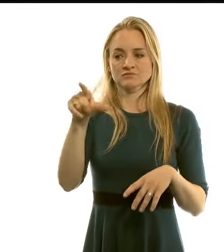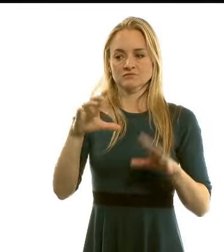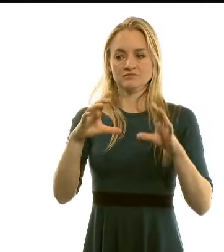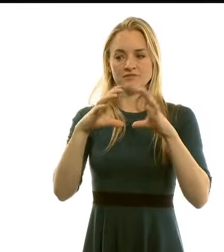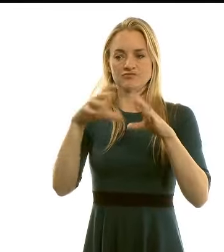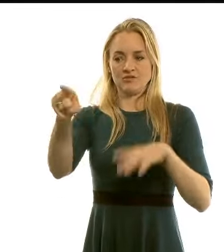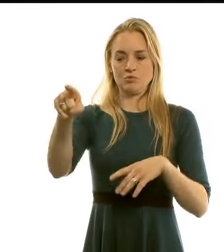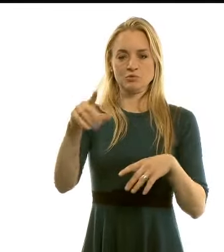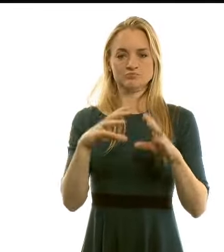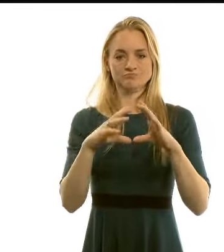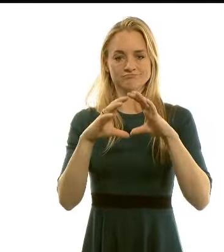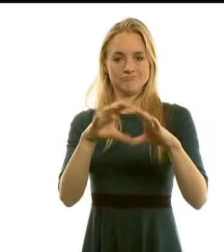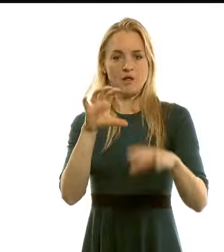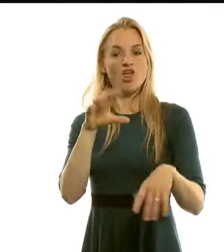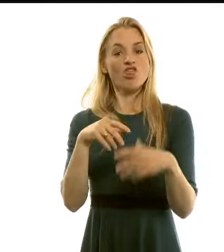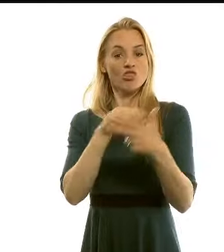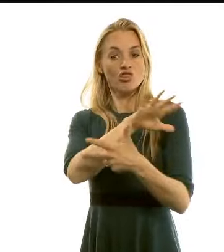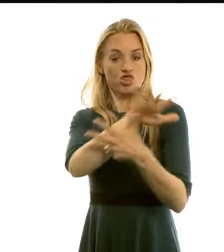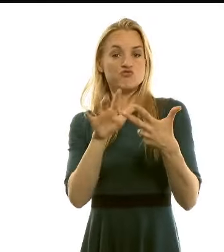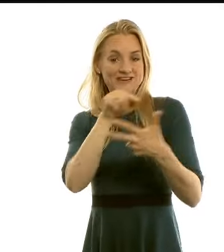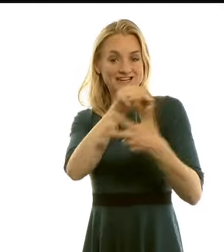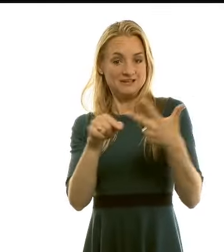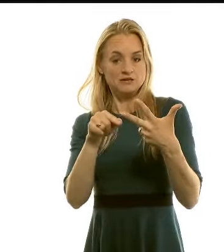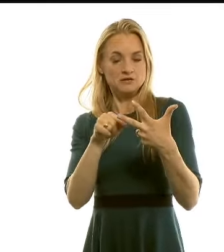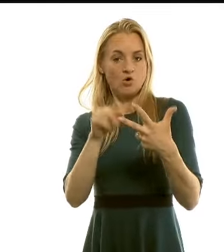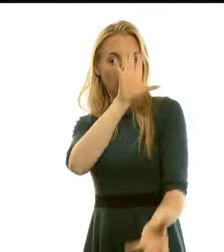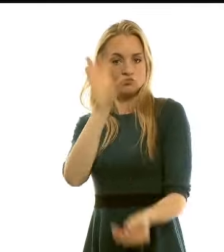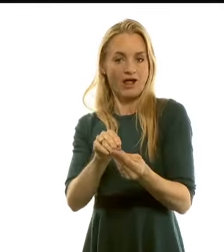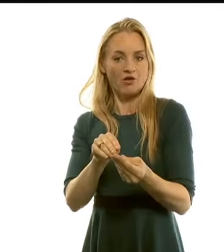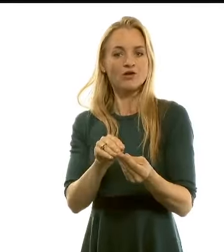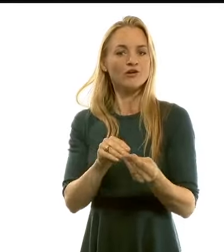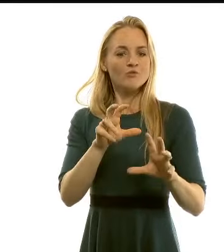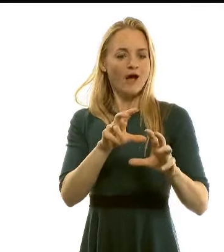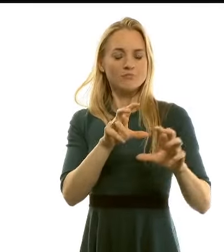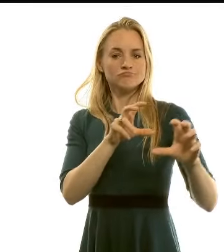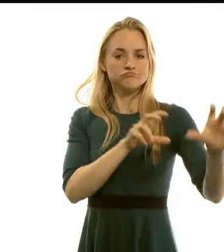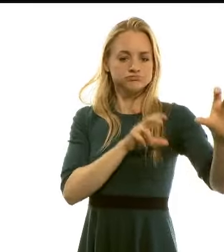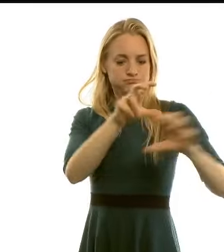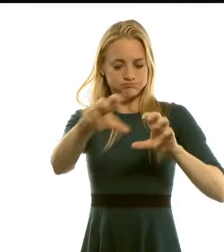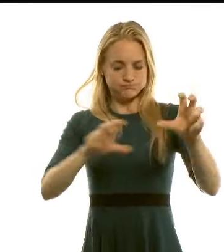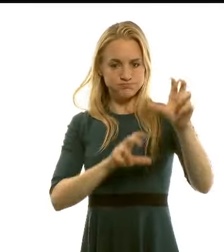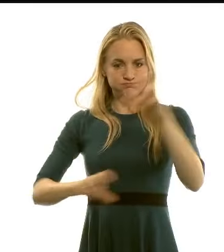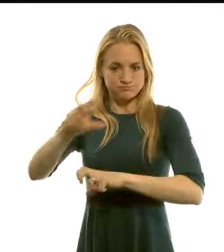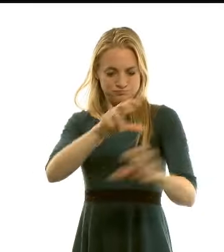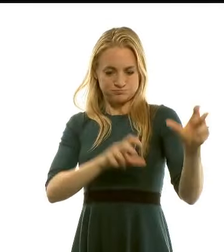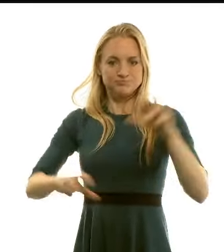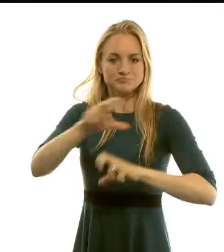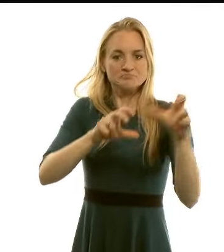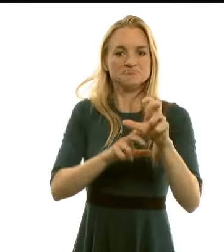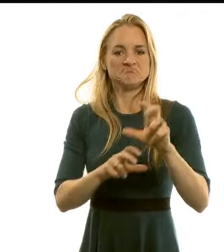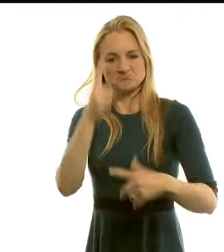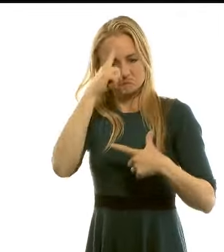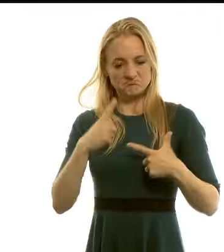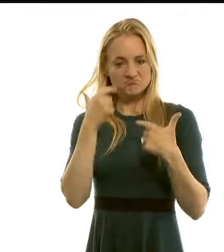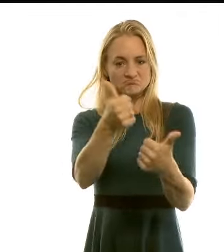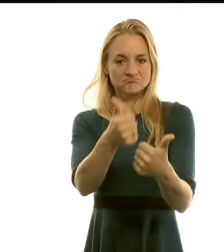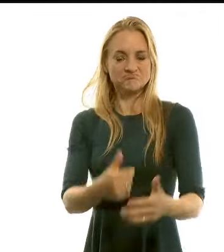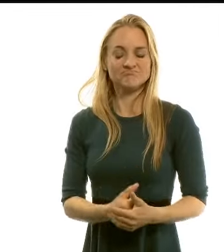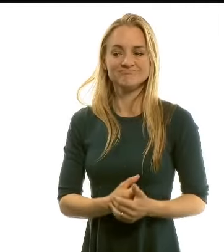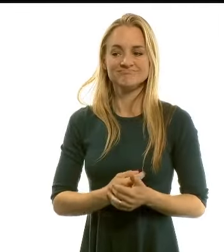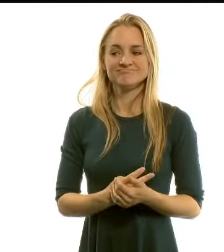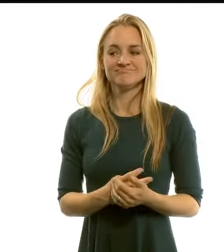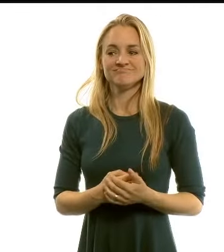out like so, and it means that you can chop and change throughout the model, so it's fully modular in the fact that, you can add